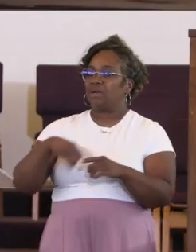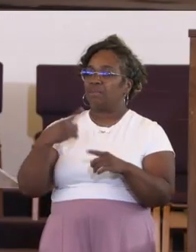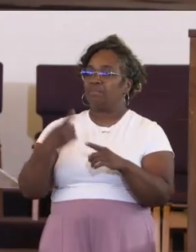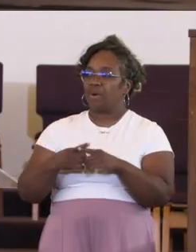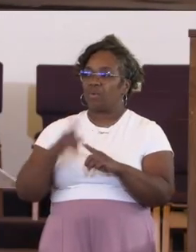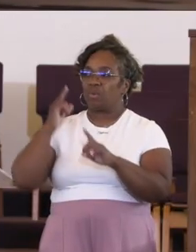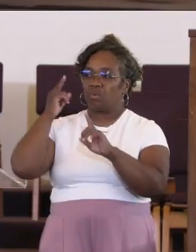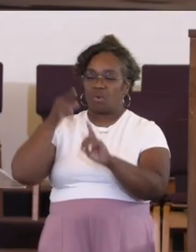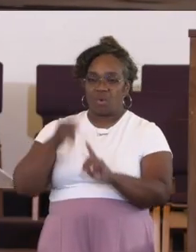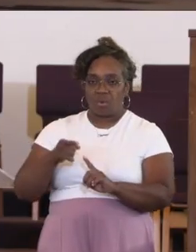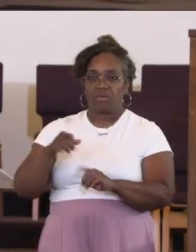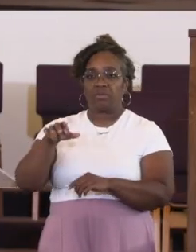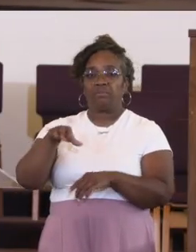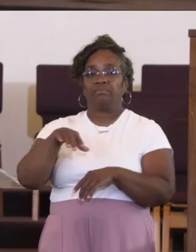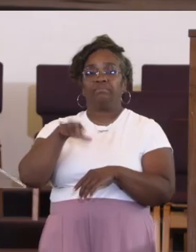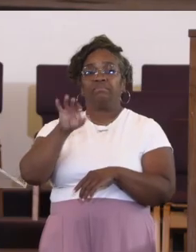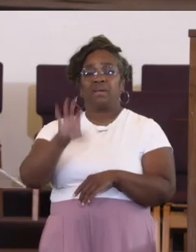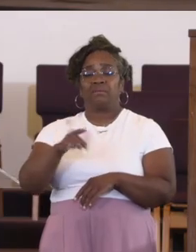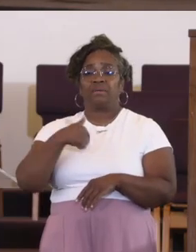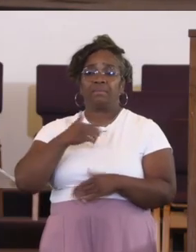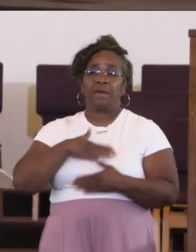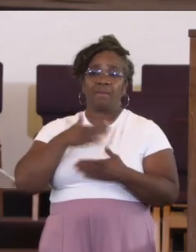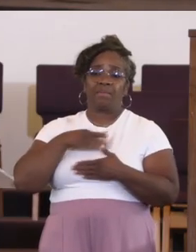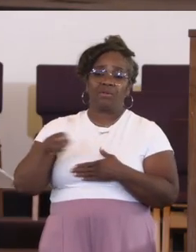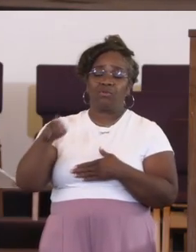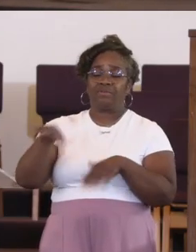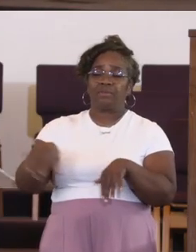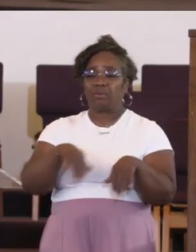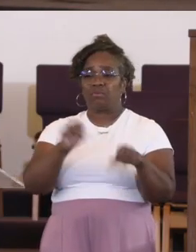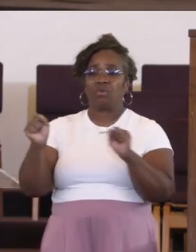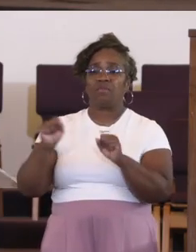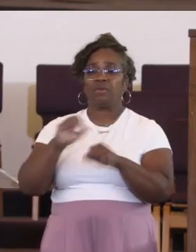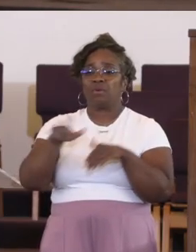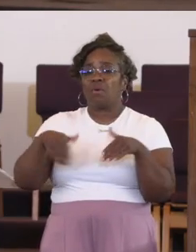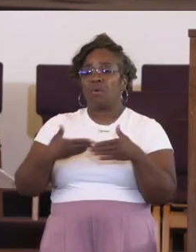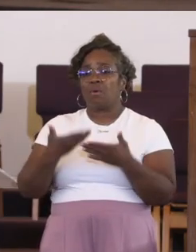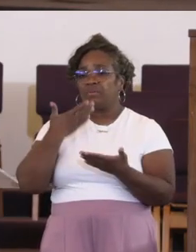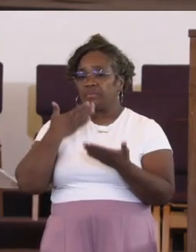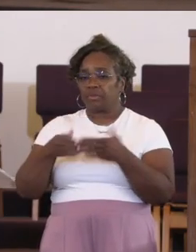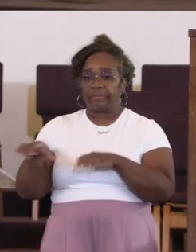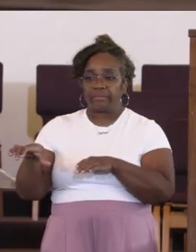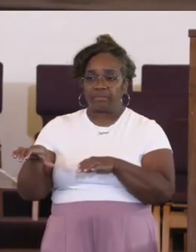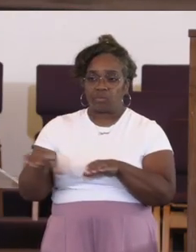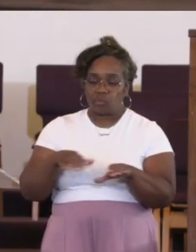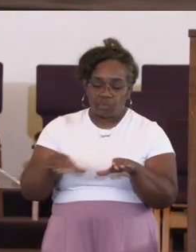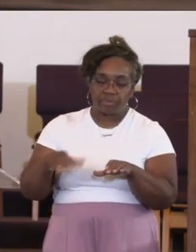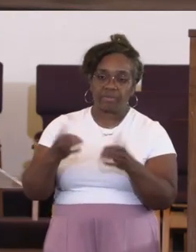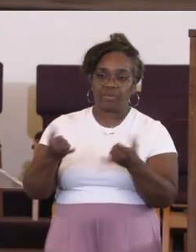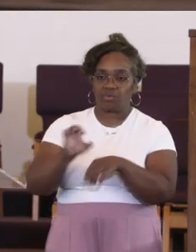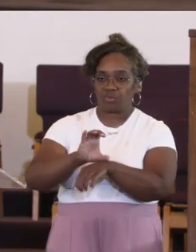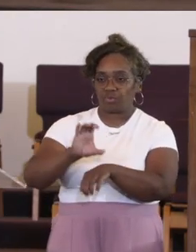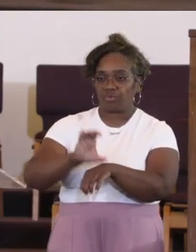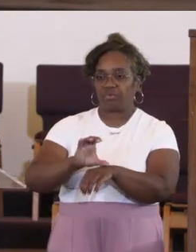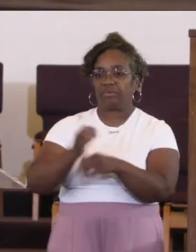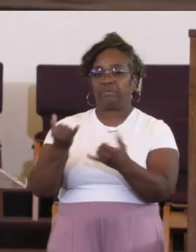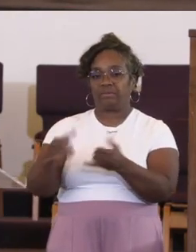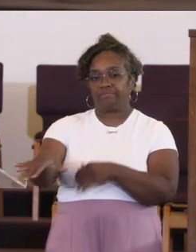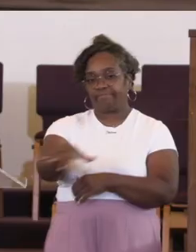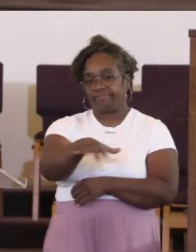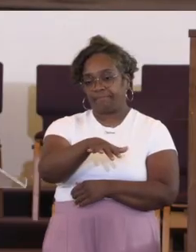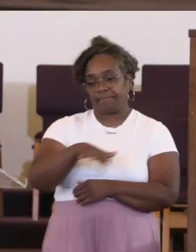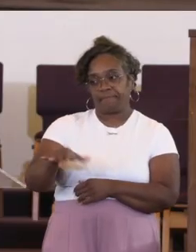glad that you've taken over and all the good things that you have done at this church and in this neighborhood.